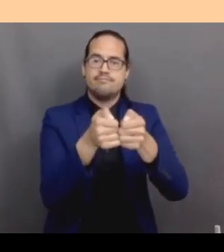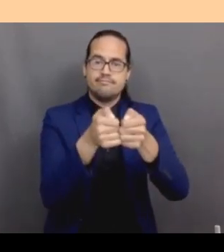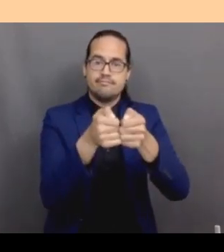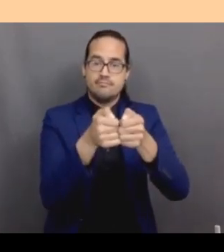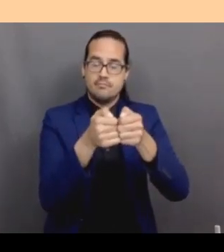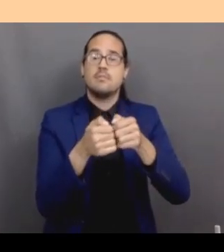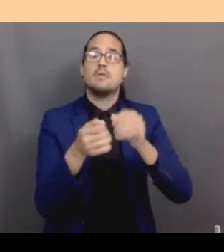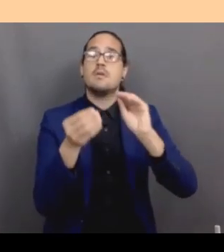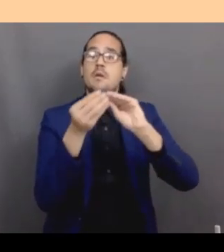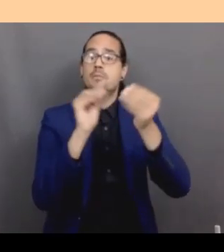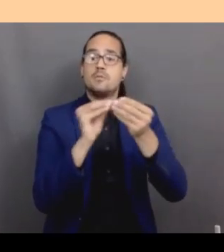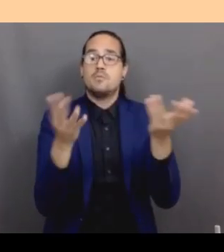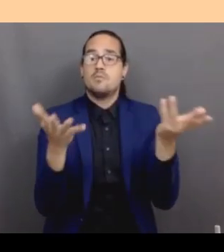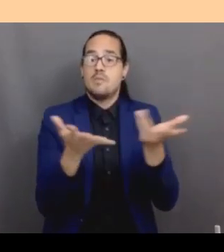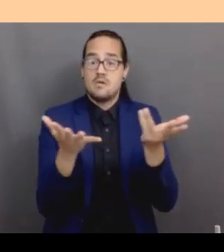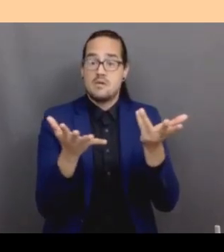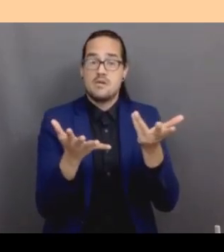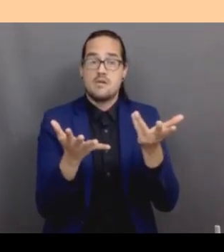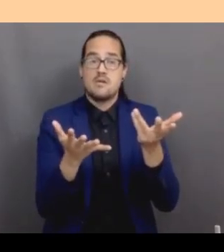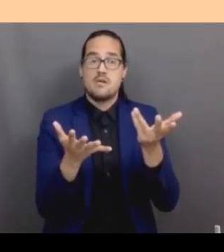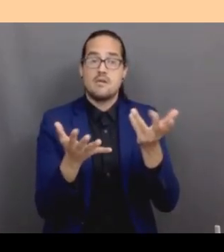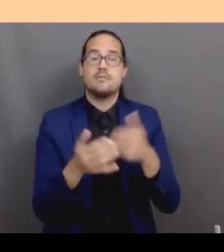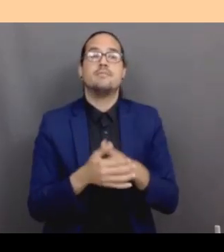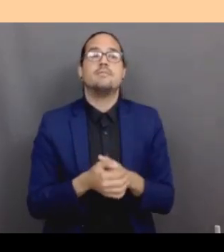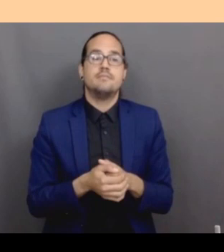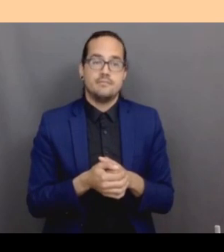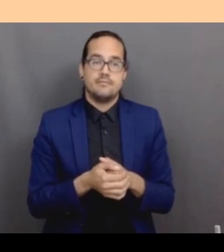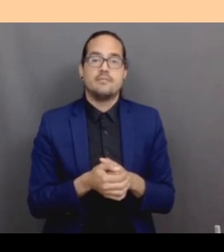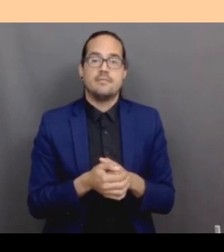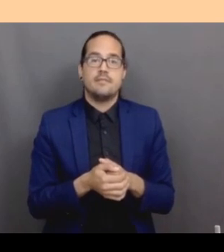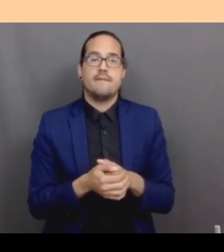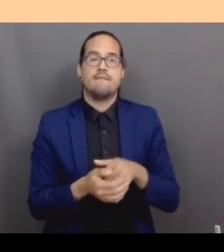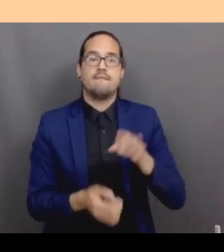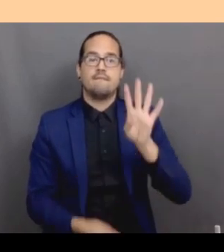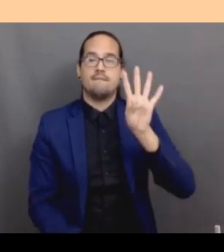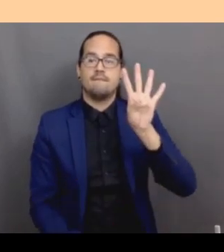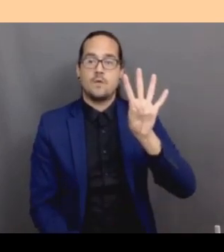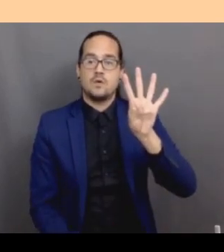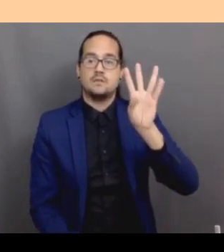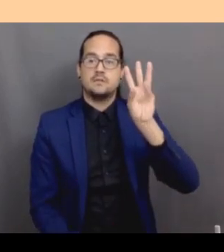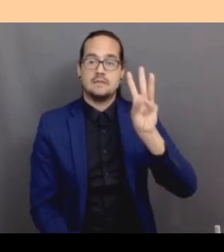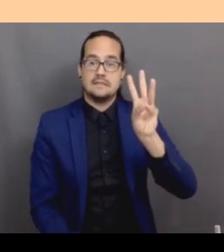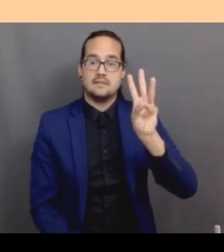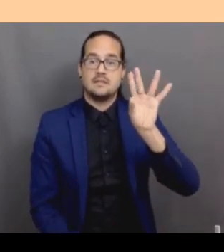phone number by texting Marin COVID to